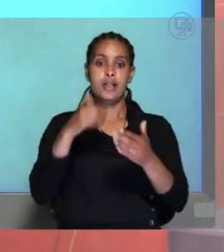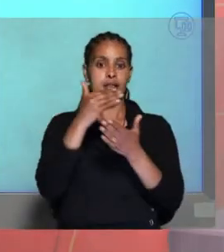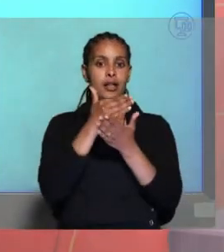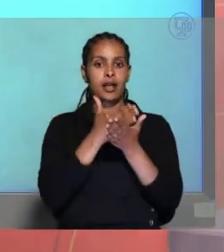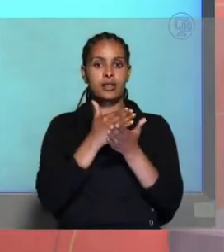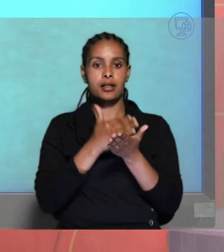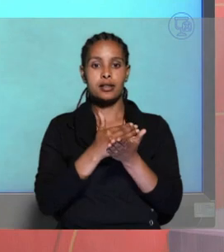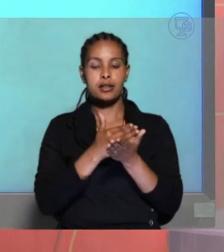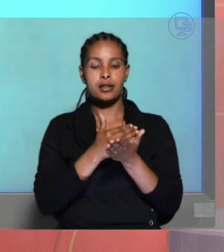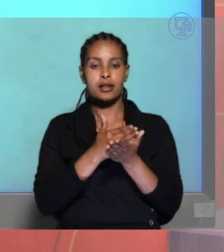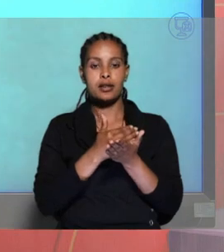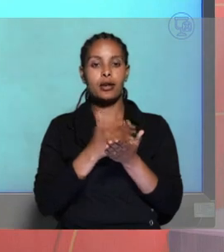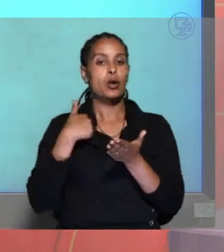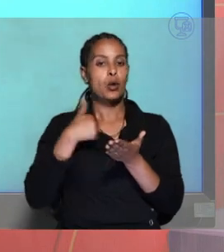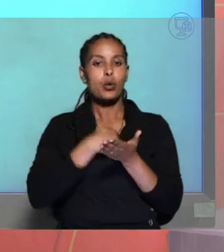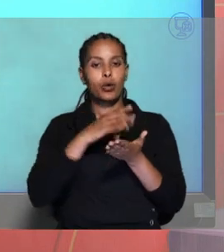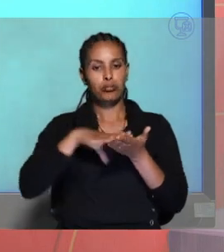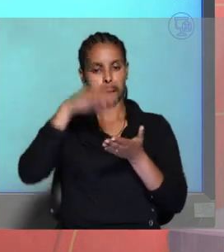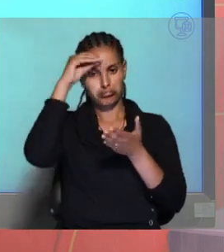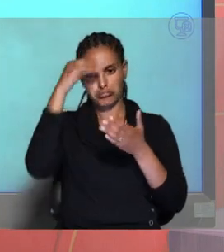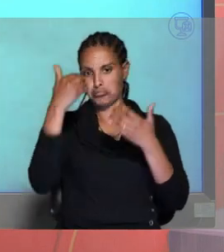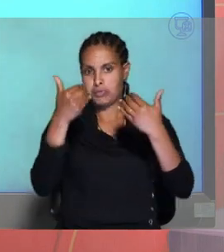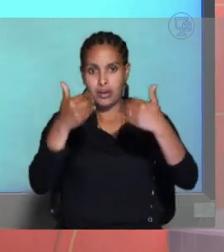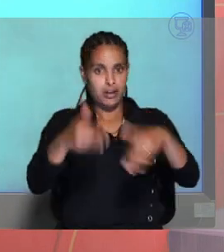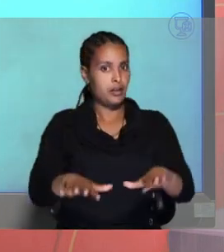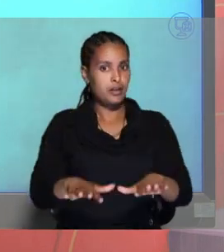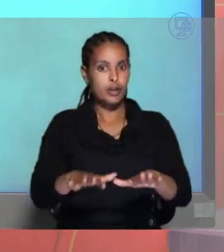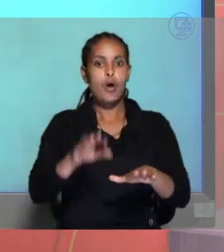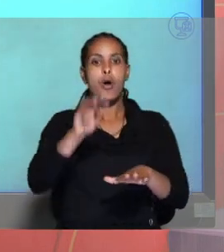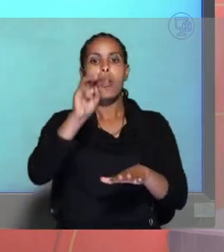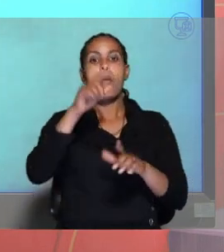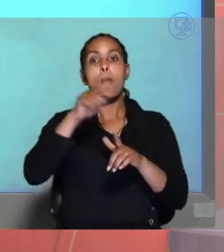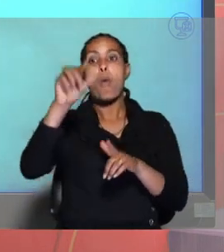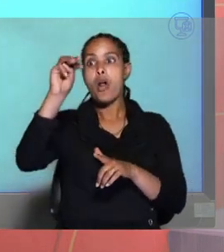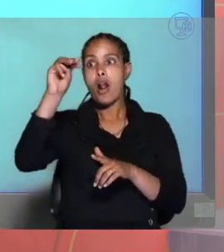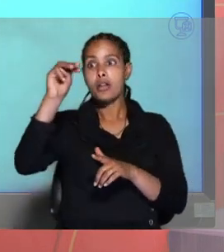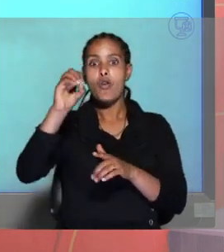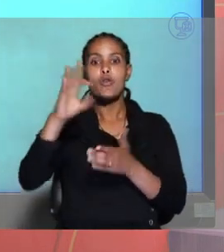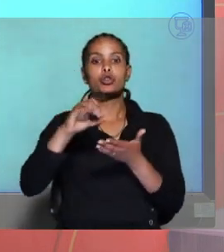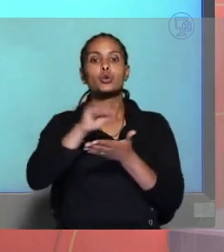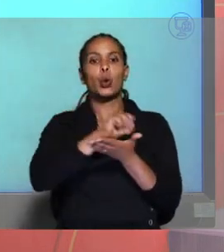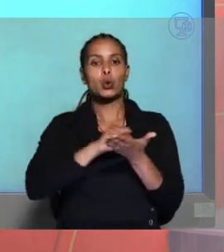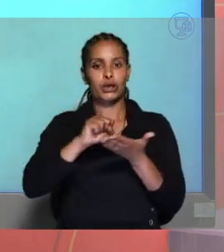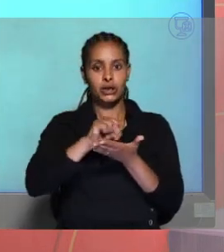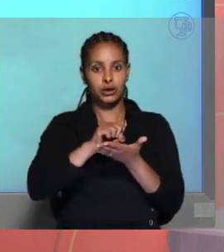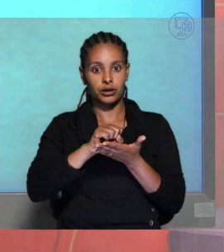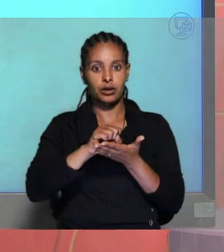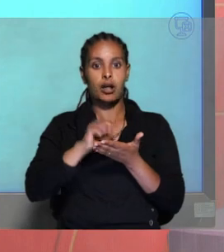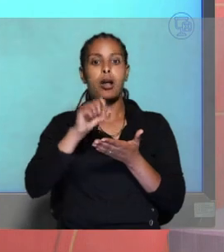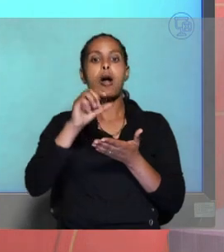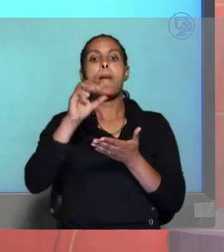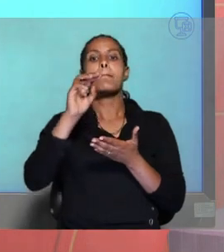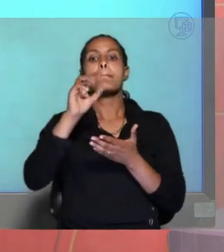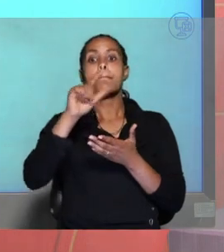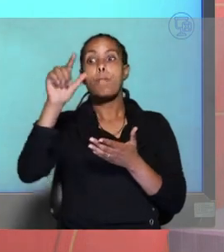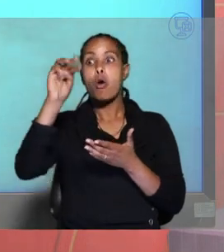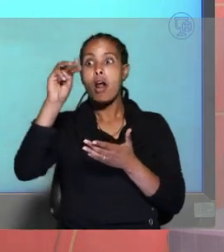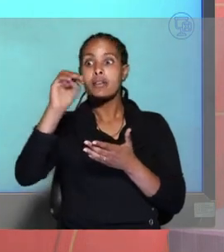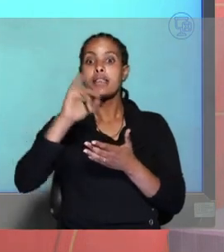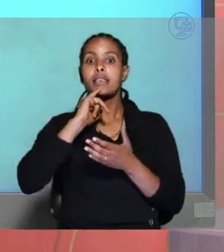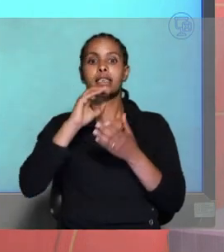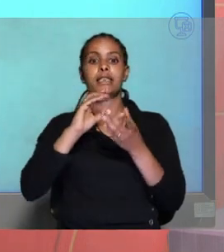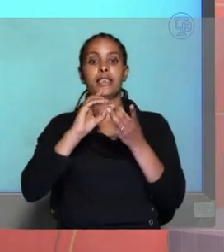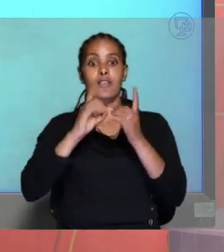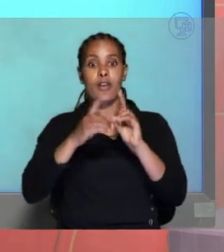today's lesson, we learned molarity of the solution. Molarity is defined